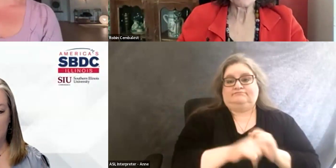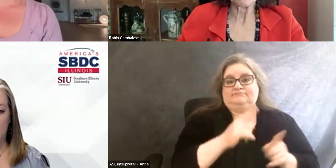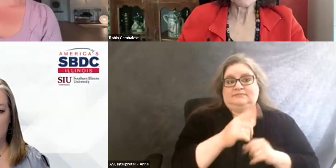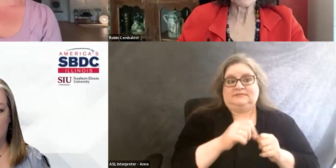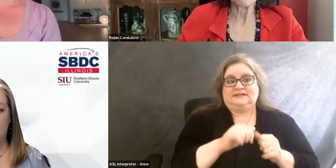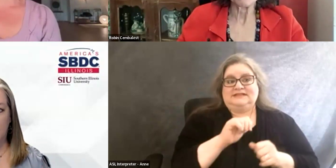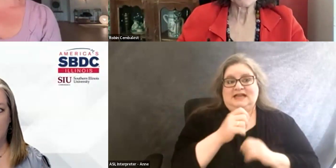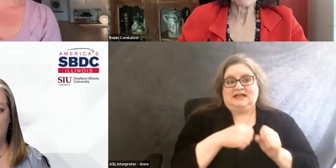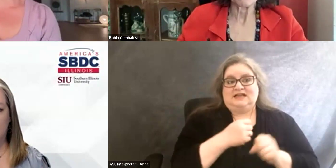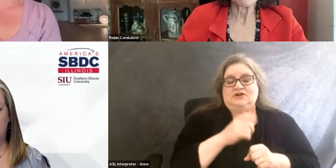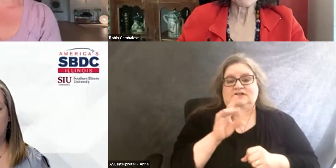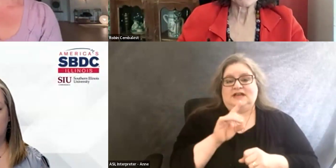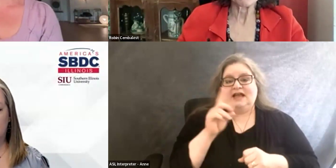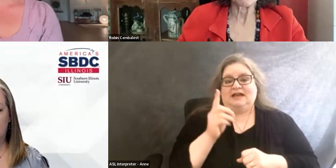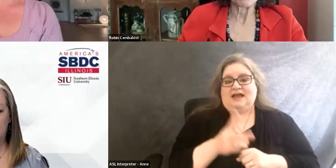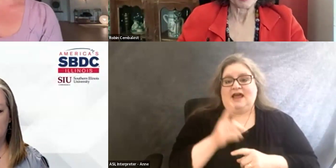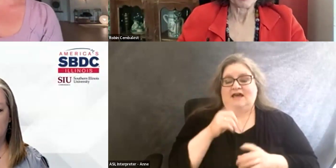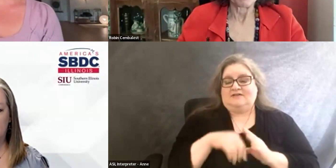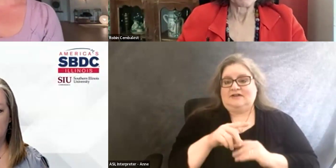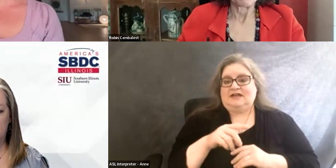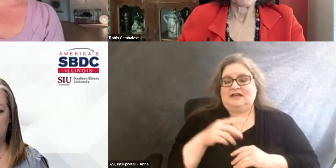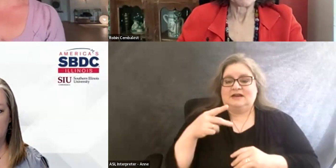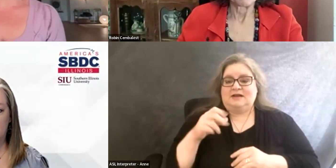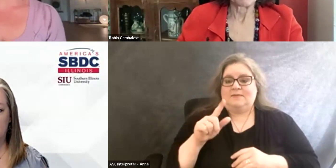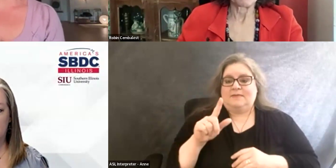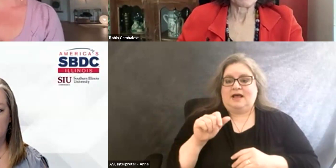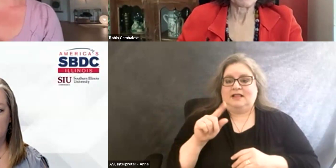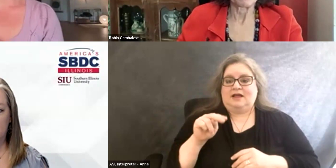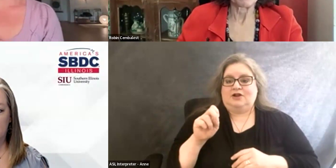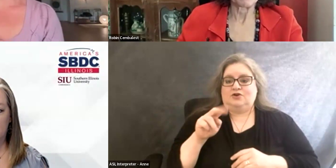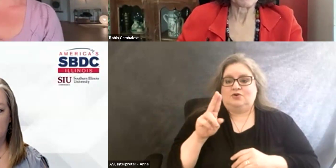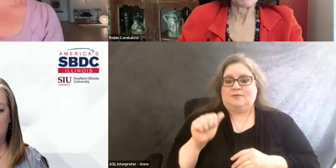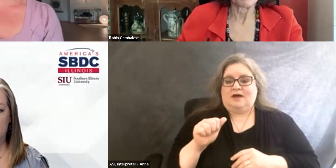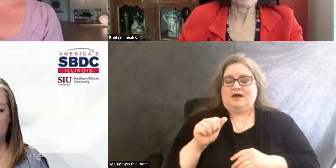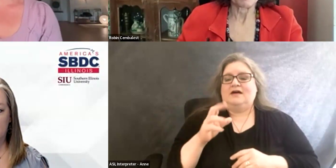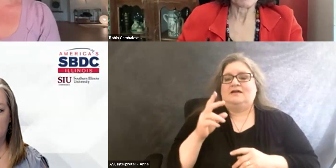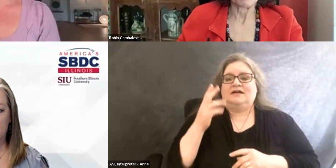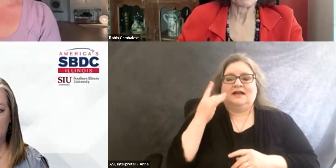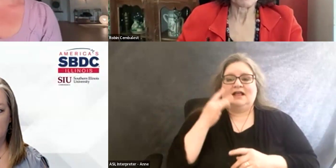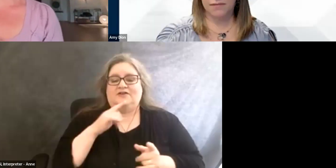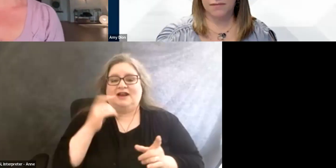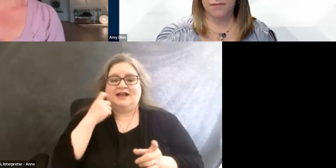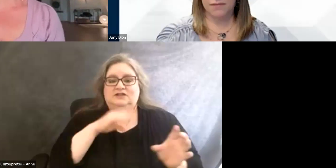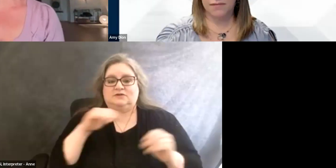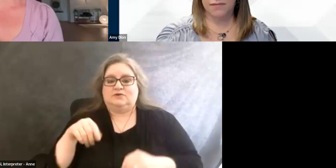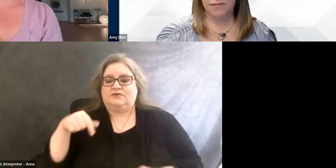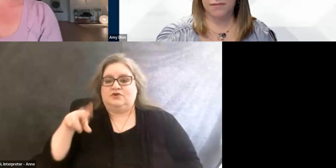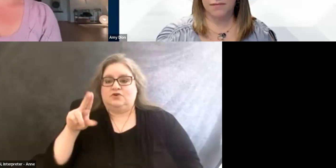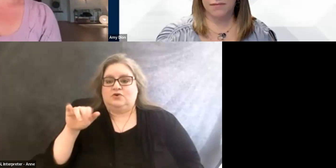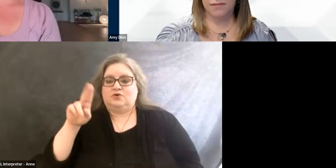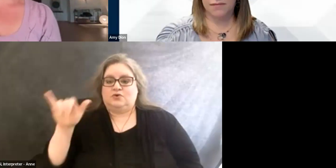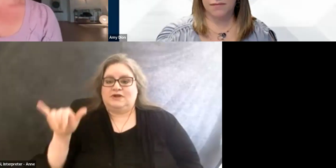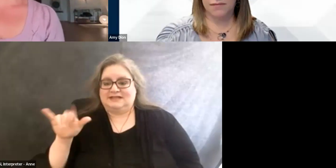and 8.5 in Petaluma, California. Just re-migrated back to Illinois, to Quincy, Illinois, my hometown,